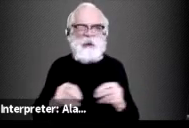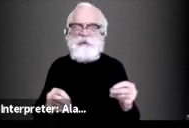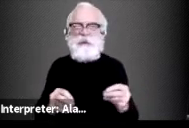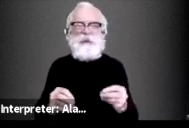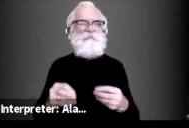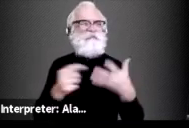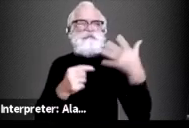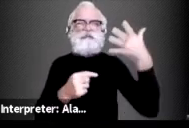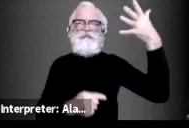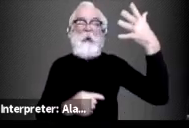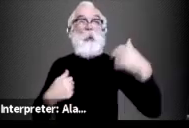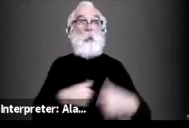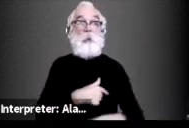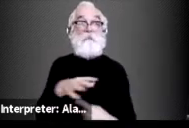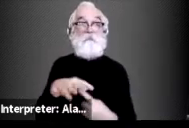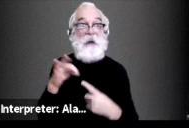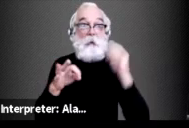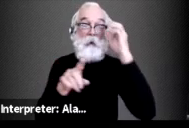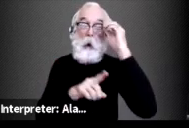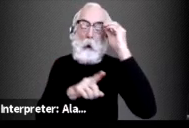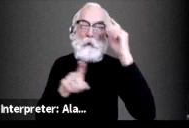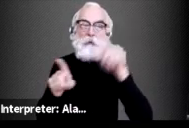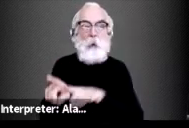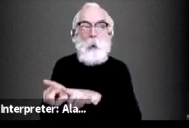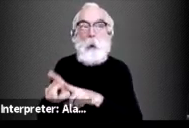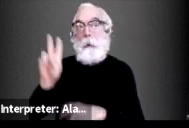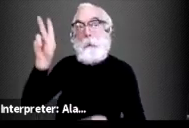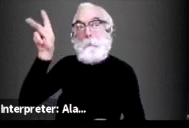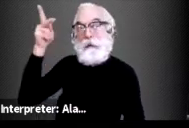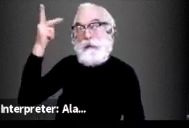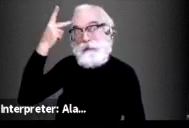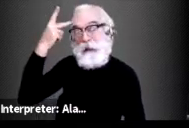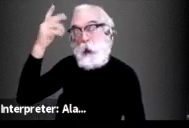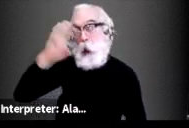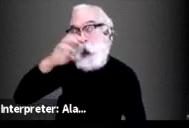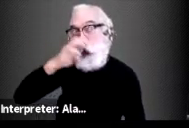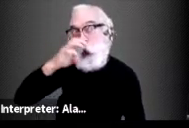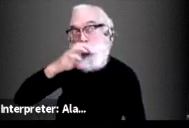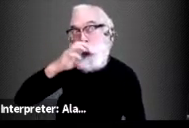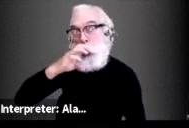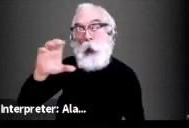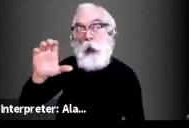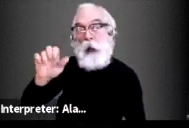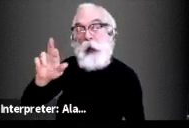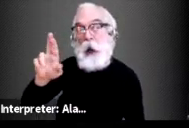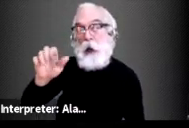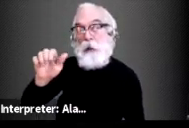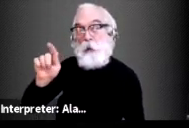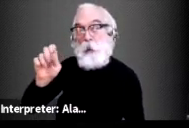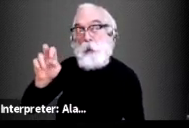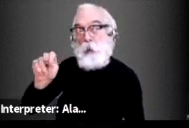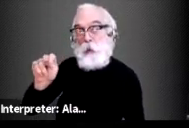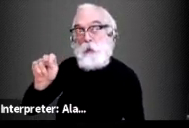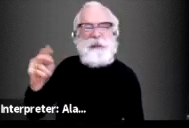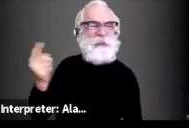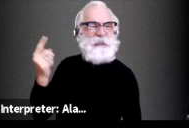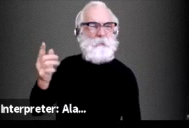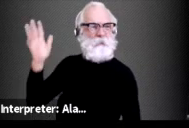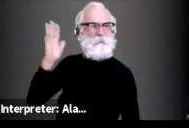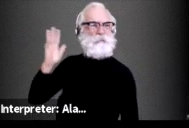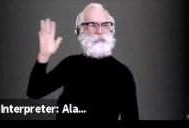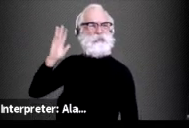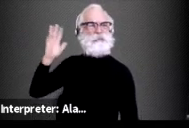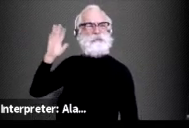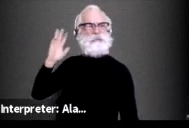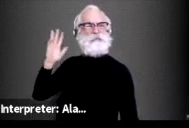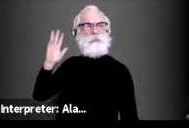variety of political cartoons, collections of individual cartoons that someone in years long past cut out of